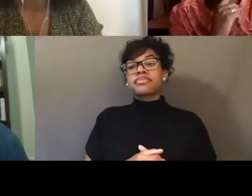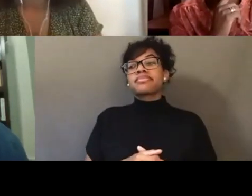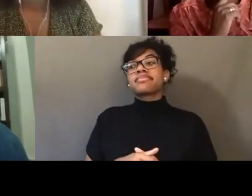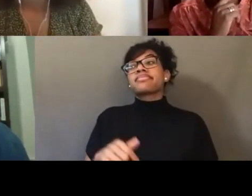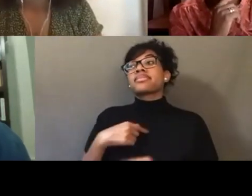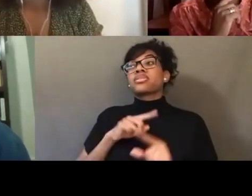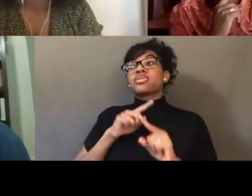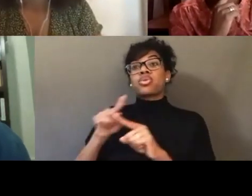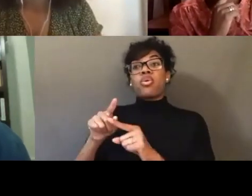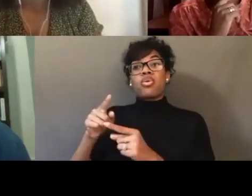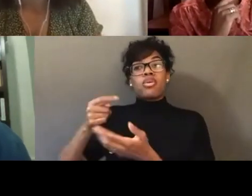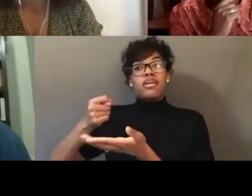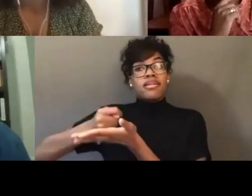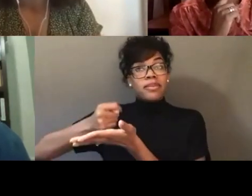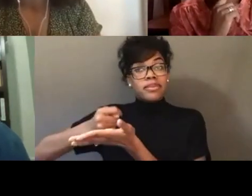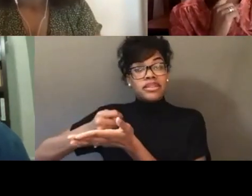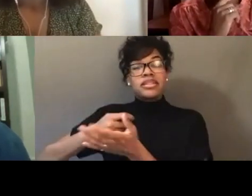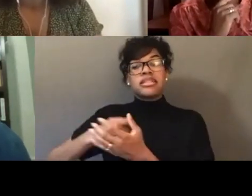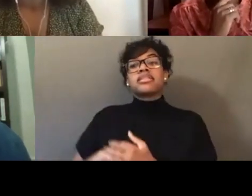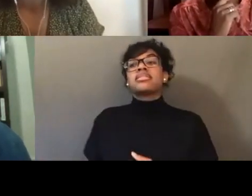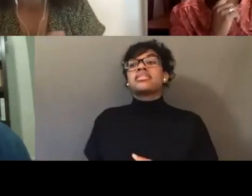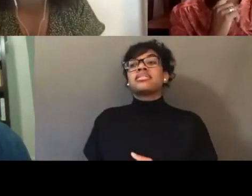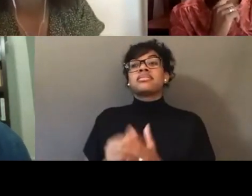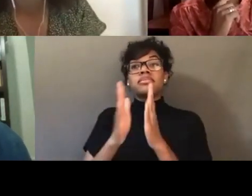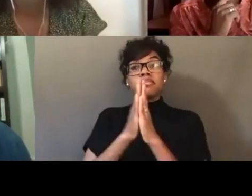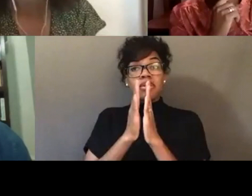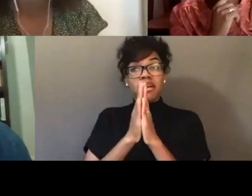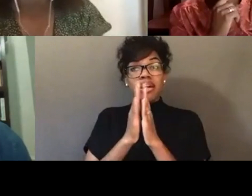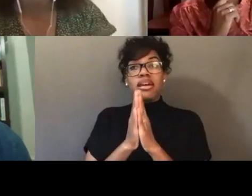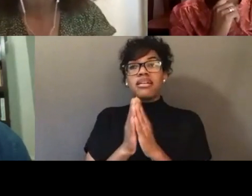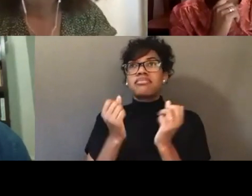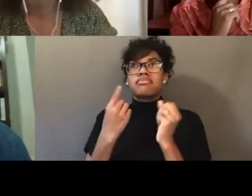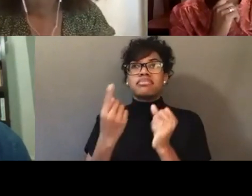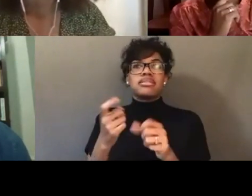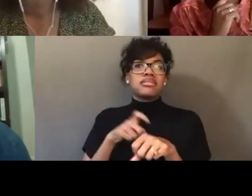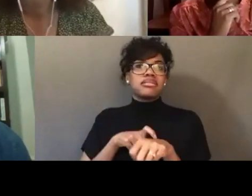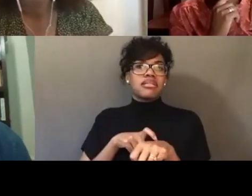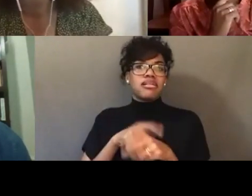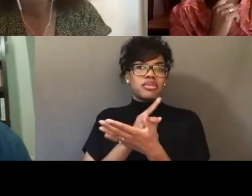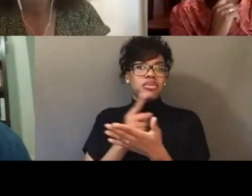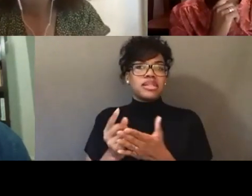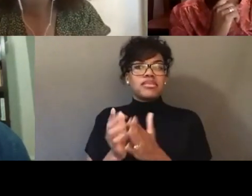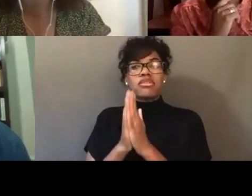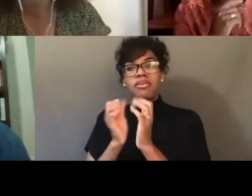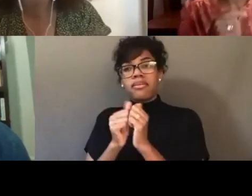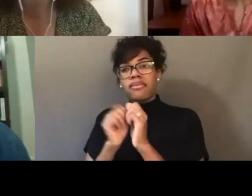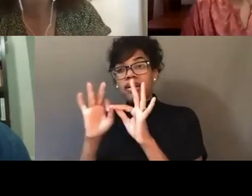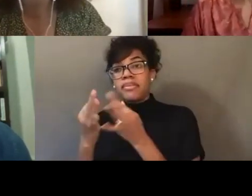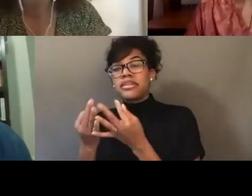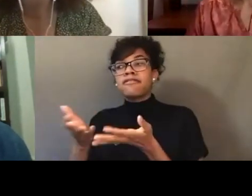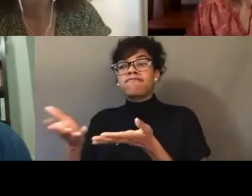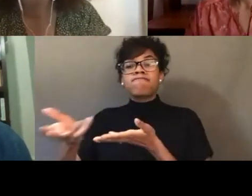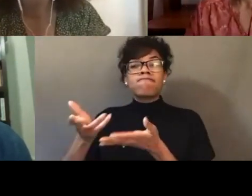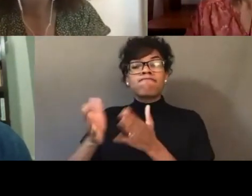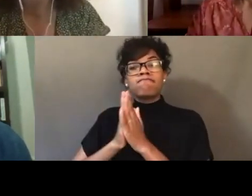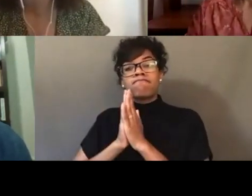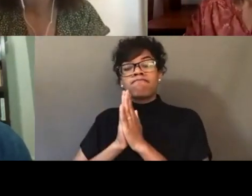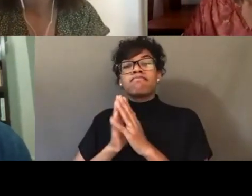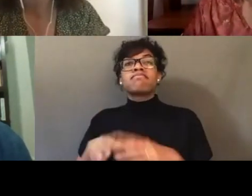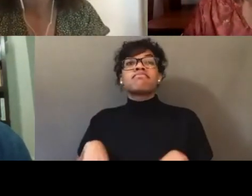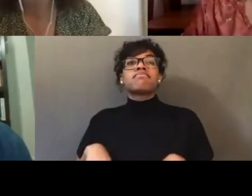I pray with my family multiple times a week. you know, I go out to lunch with my